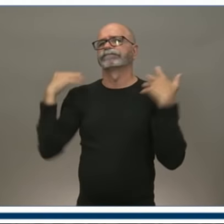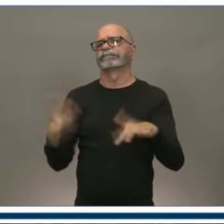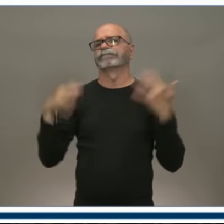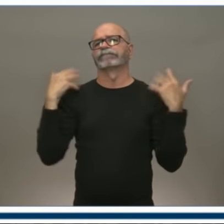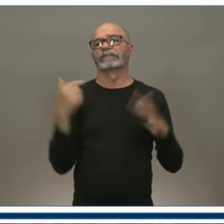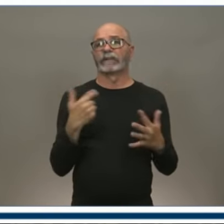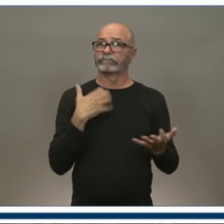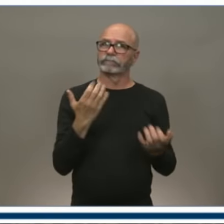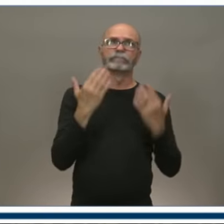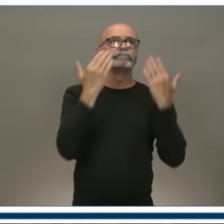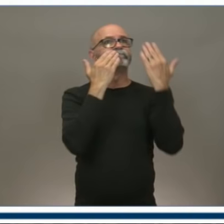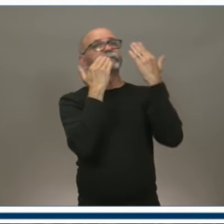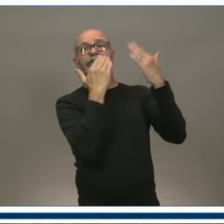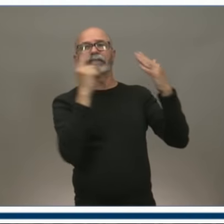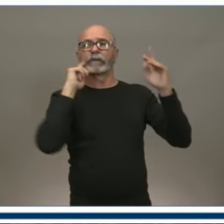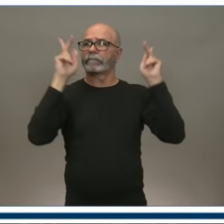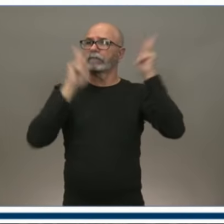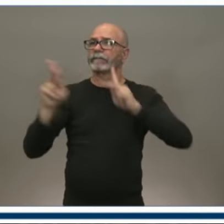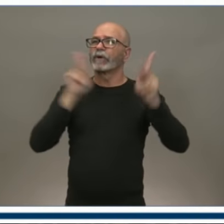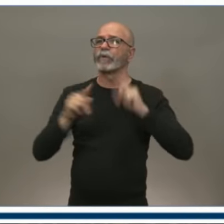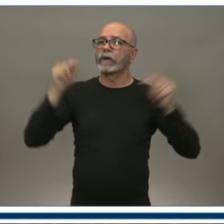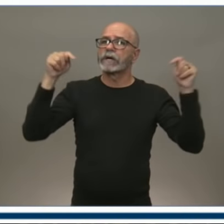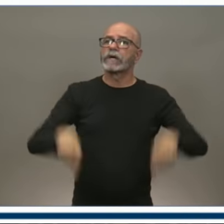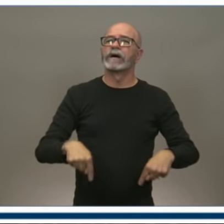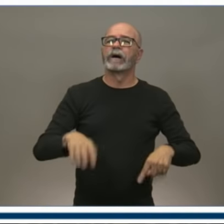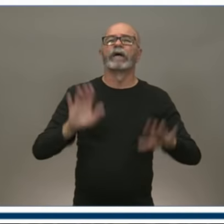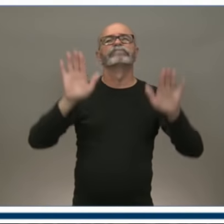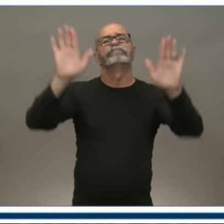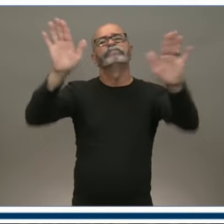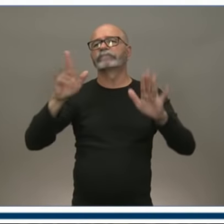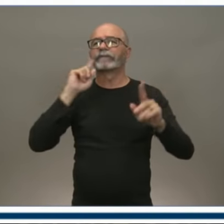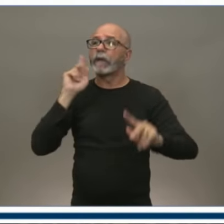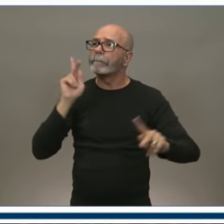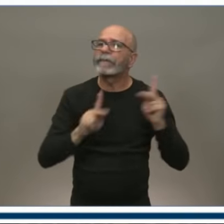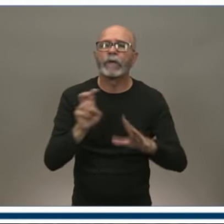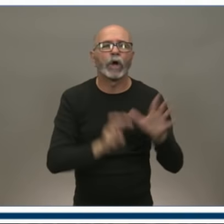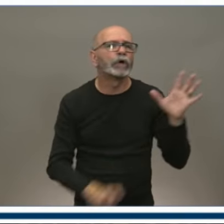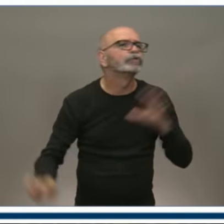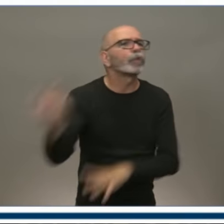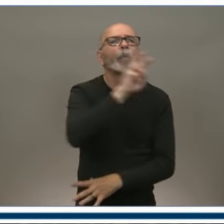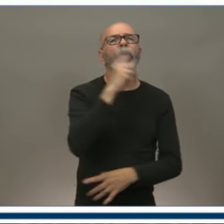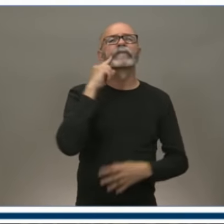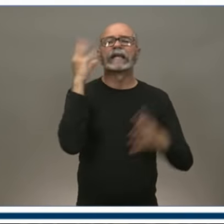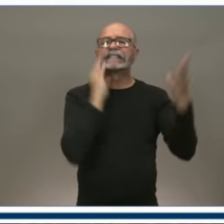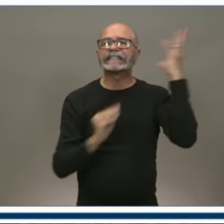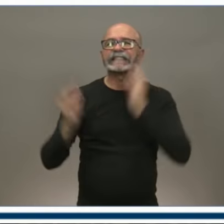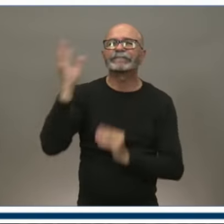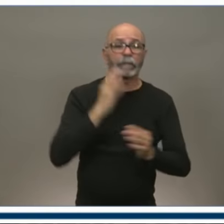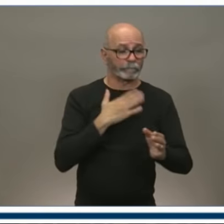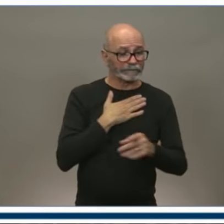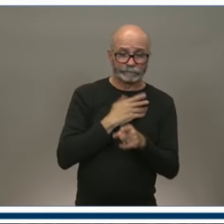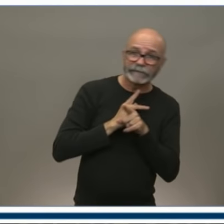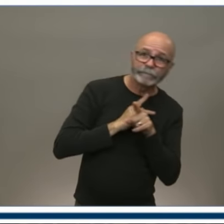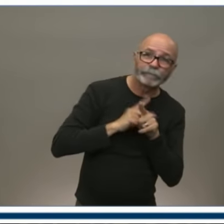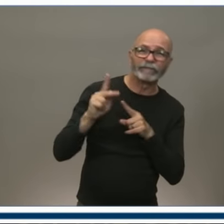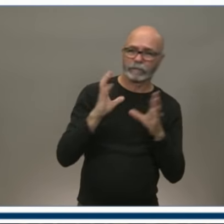them. This has been a tremendous journey. It's been the highlight of my professional career to be the Premier of this